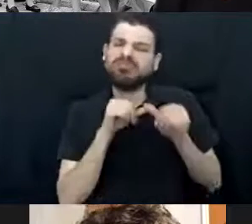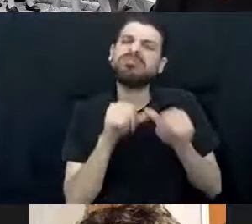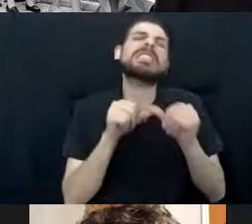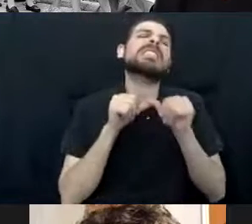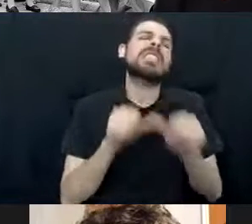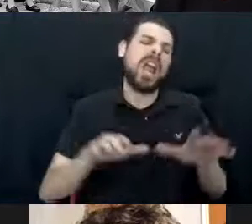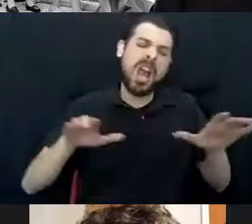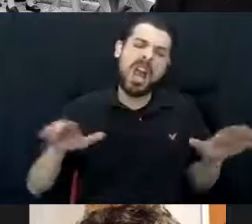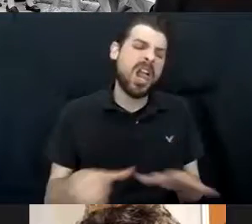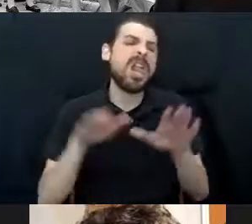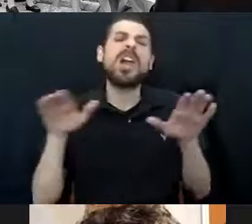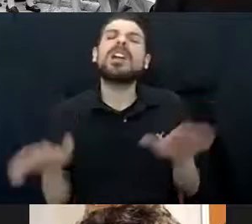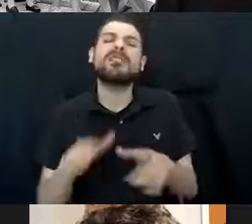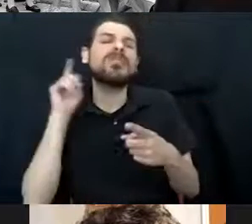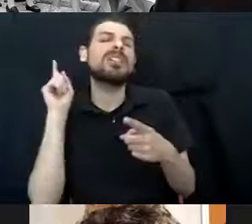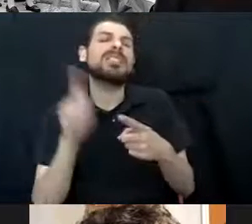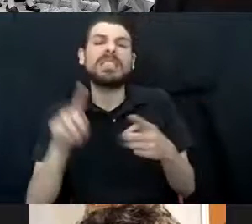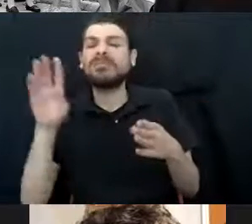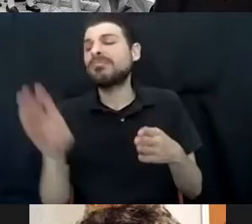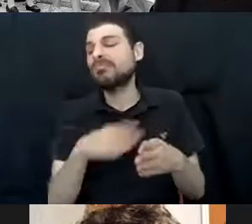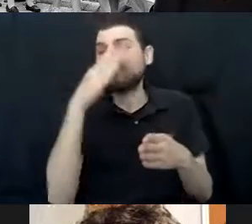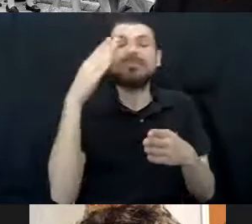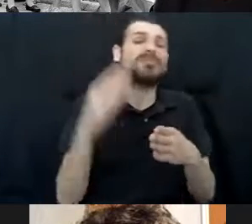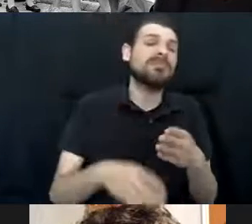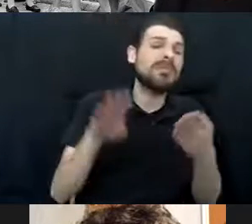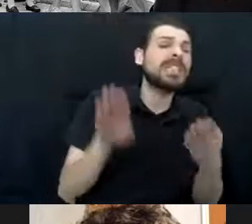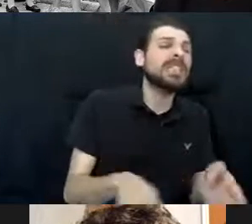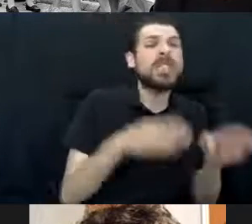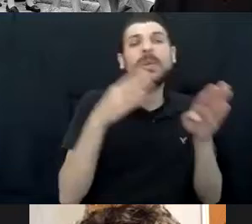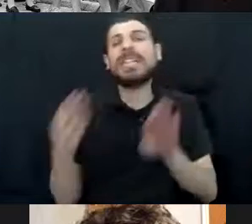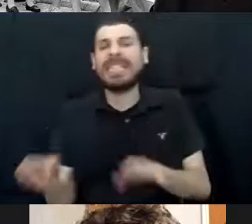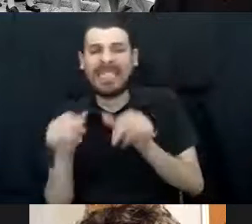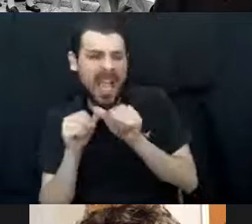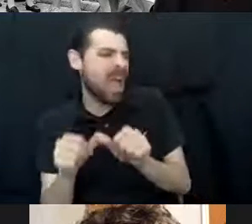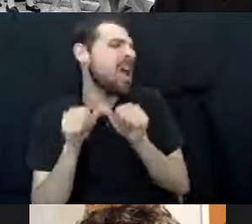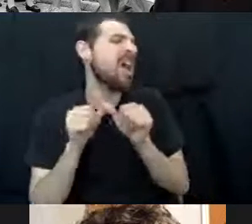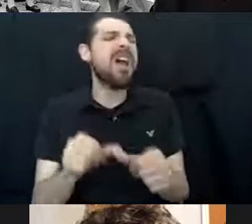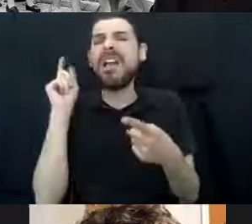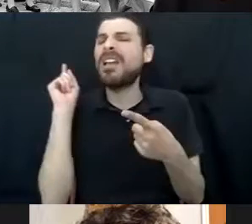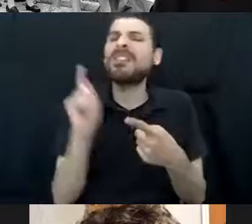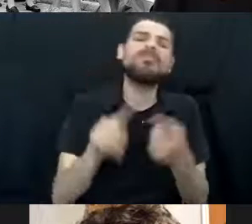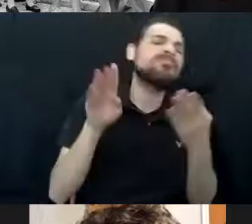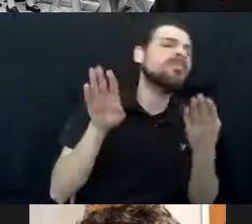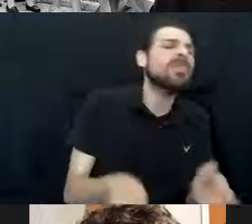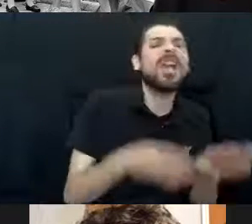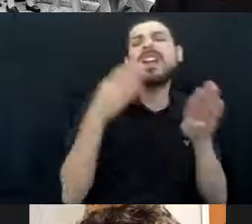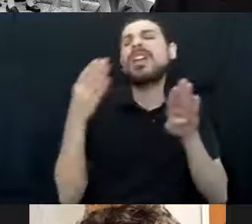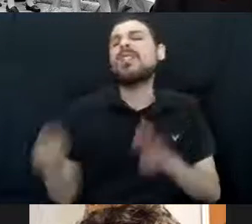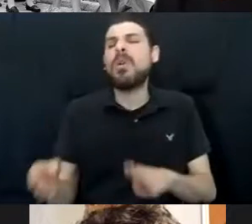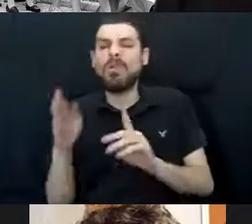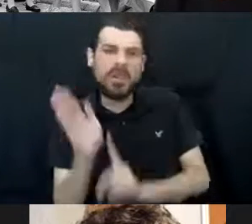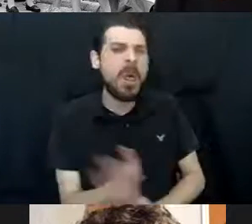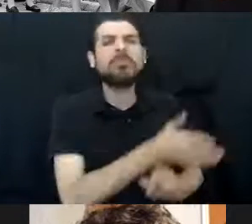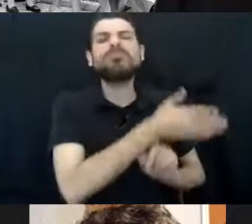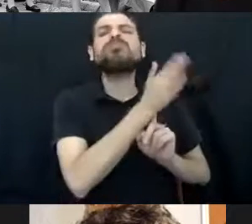we die. Yeah. We've got to hold it up until we die. We're going to